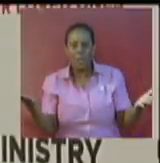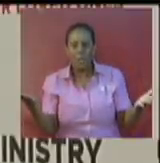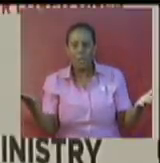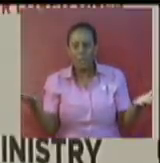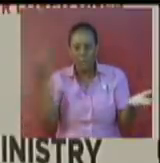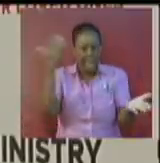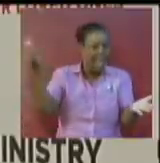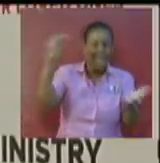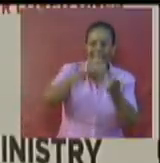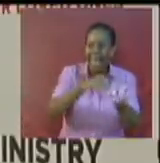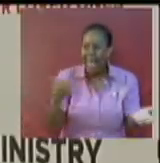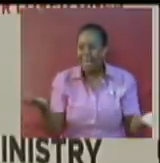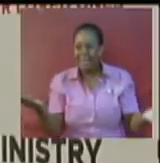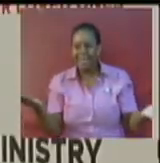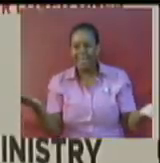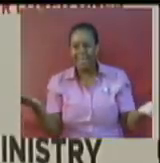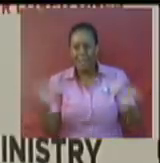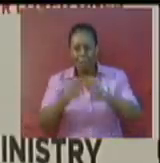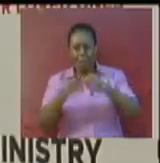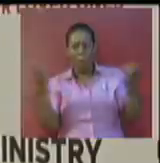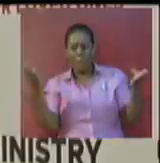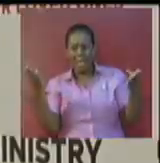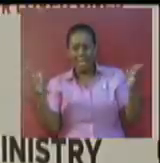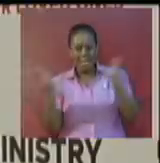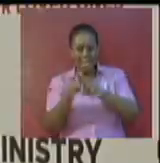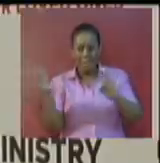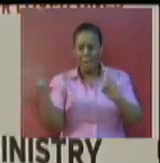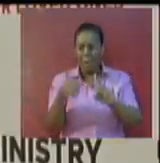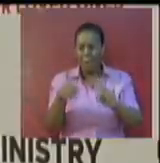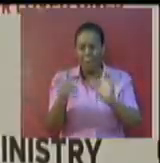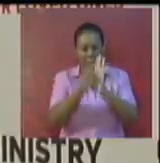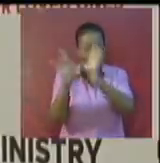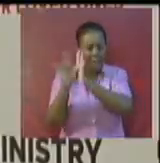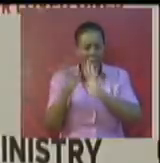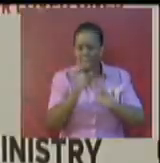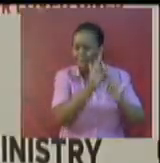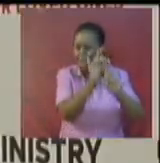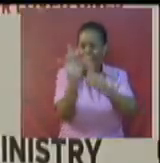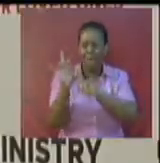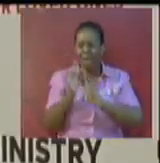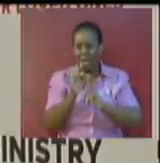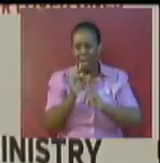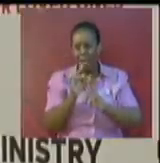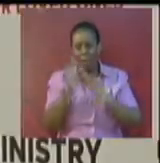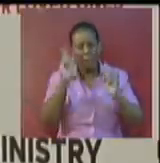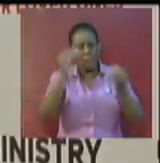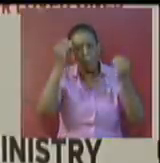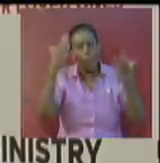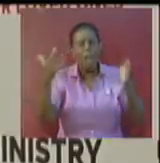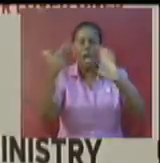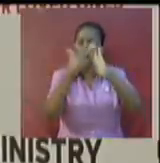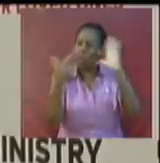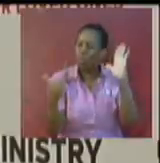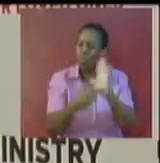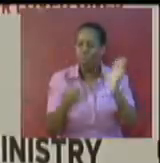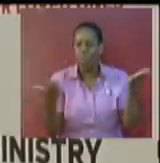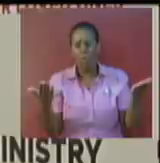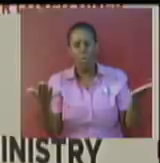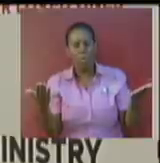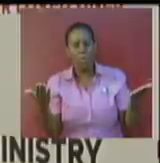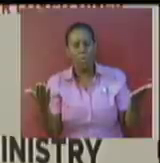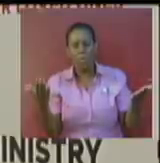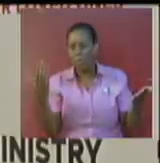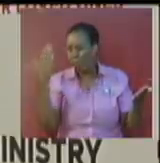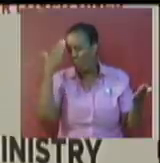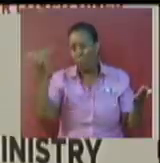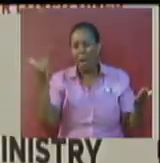about making sure those public health measures are kept in place. The other thing I would say that is not just St. George East, but